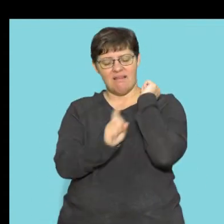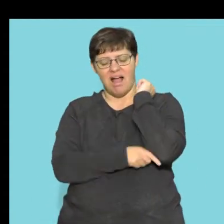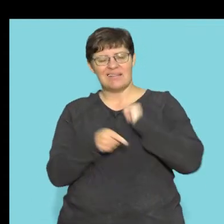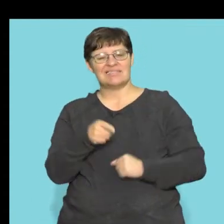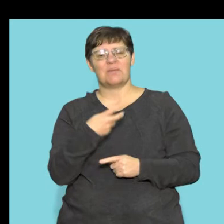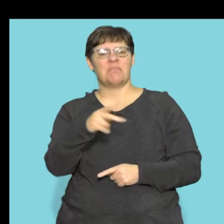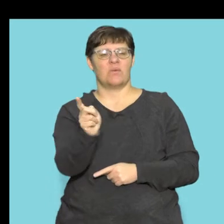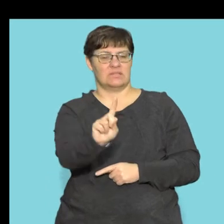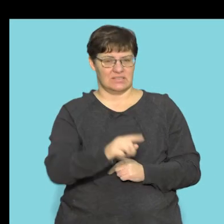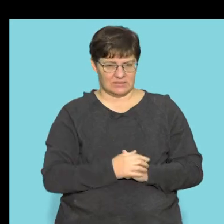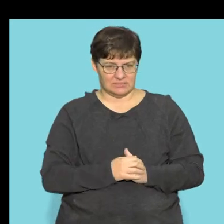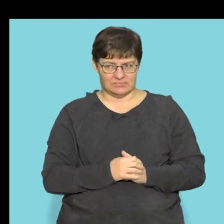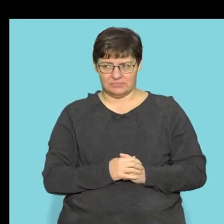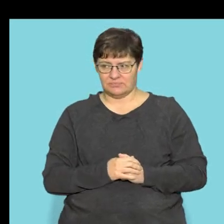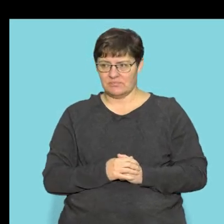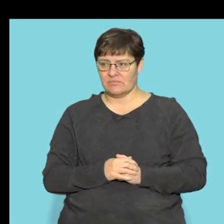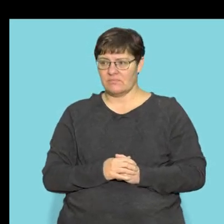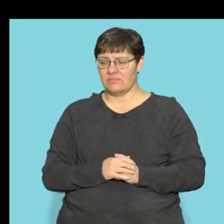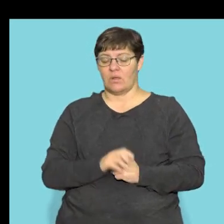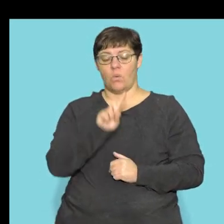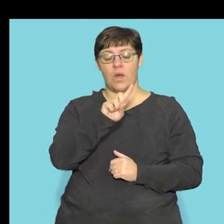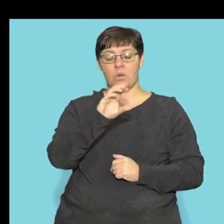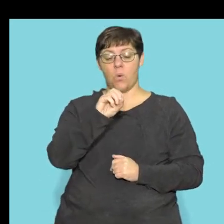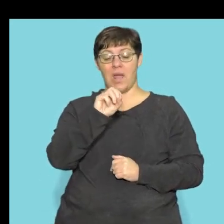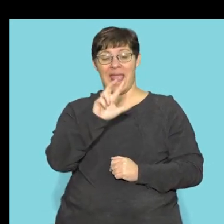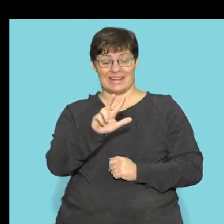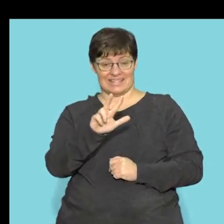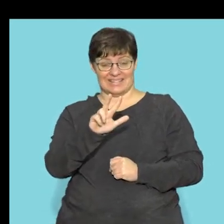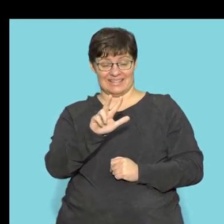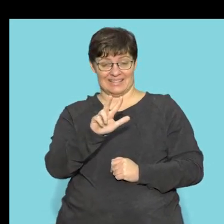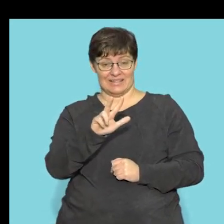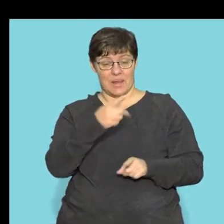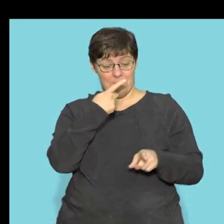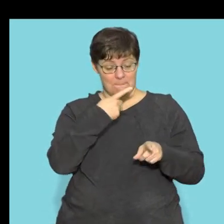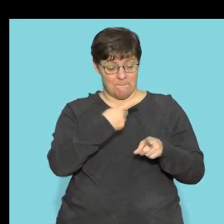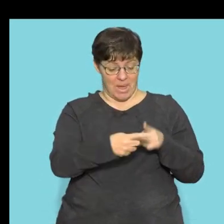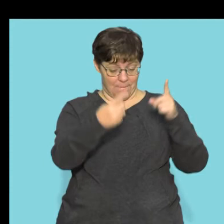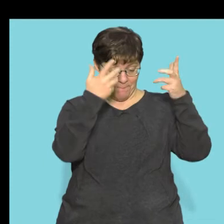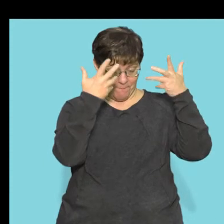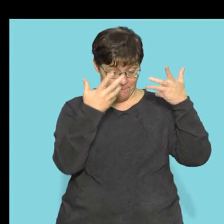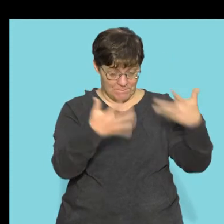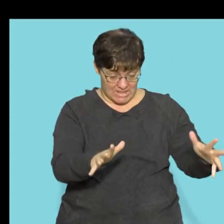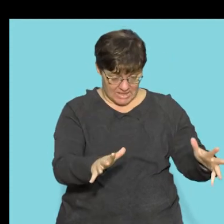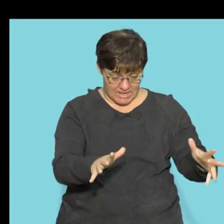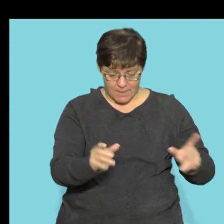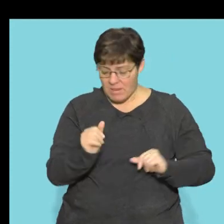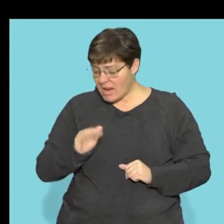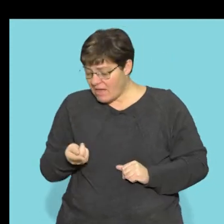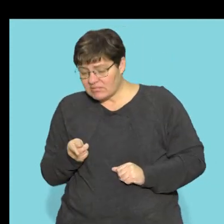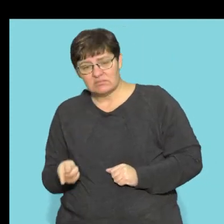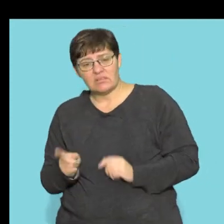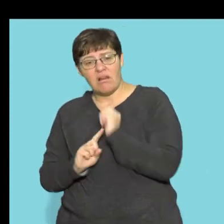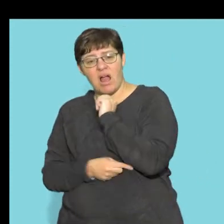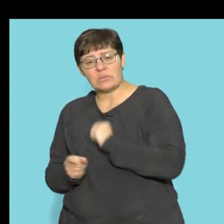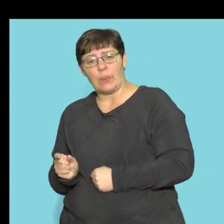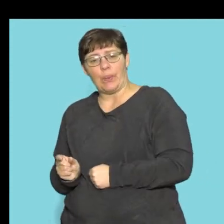it happens that at the 180th payment is made, and then